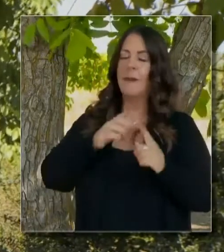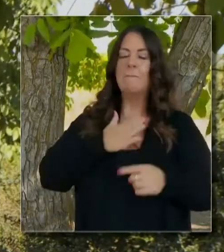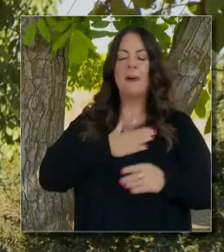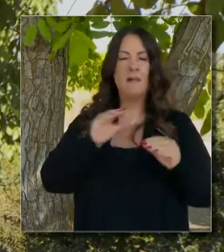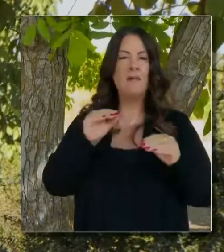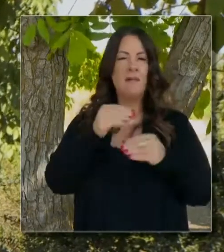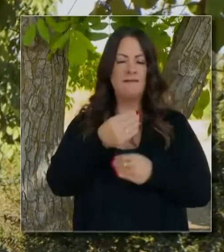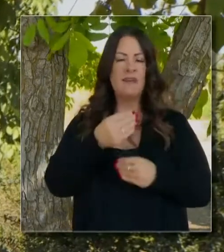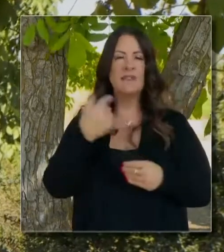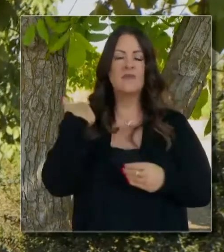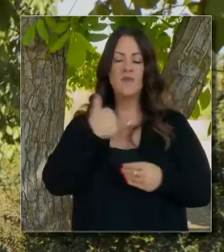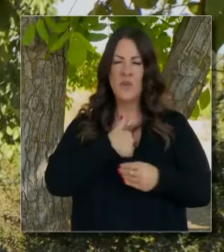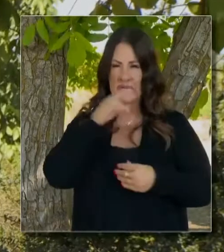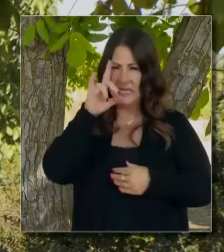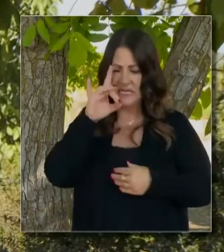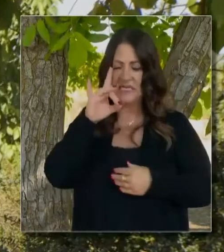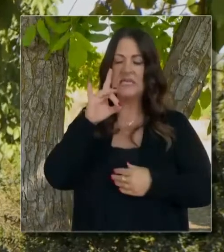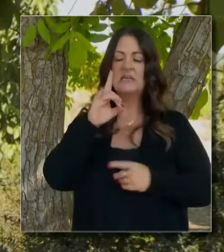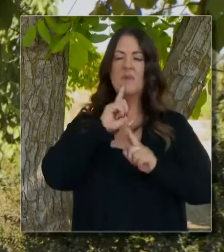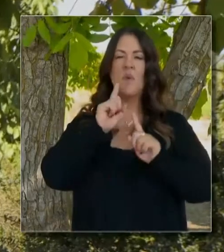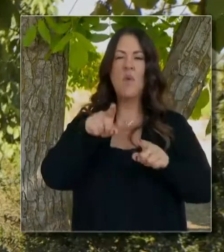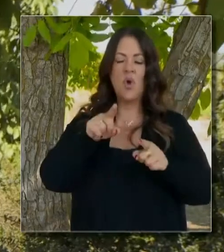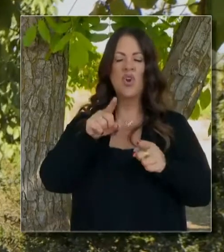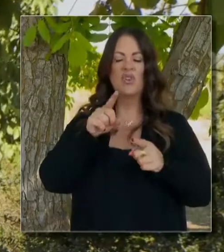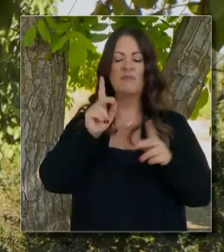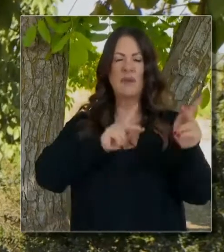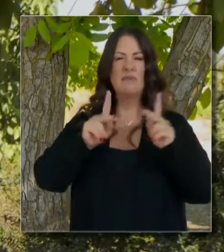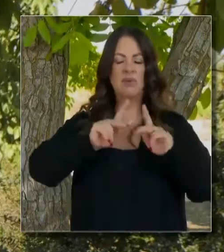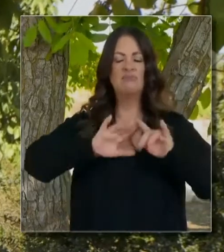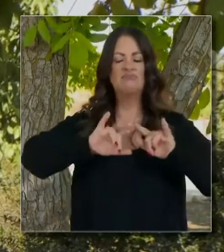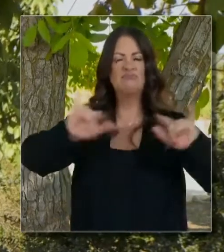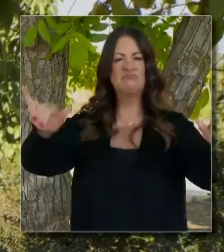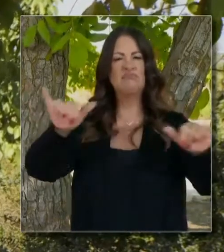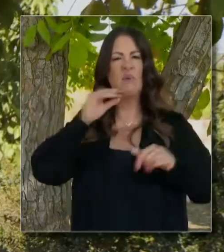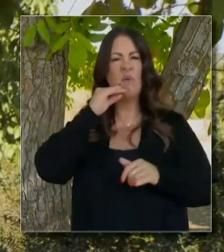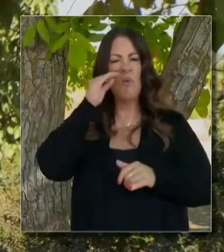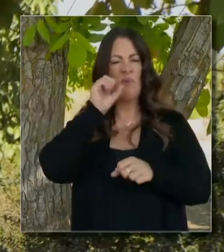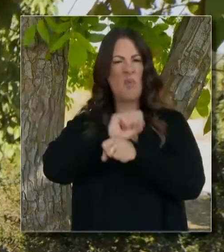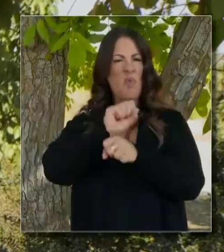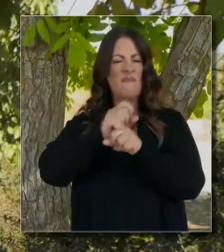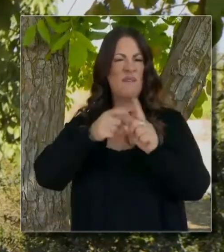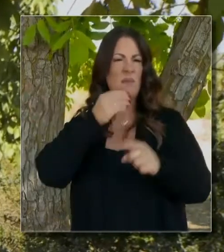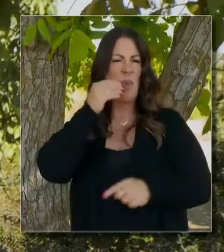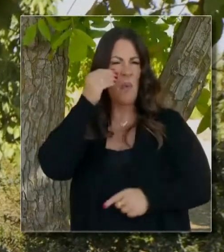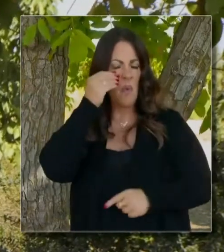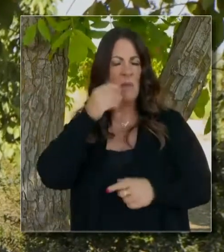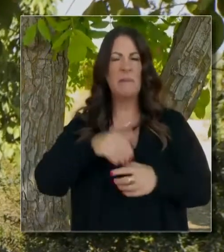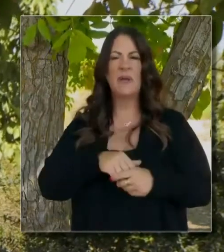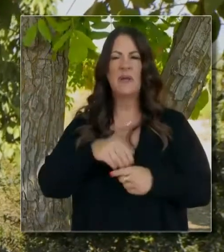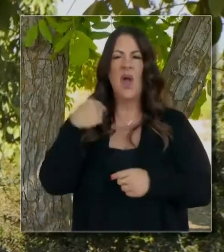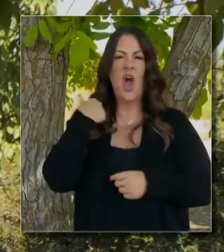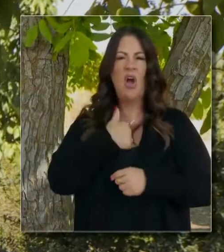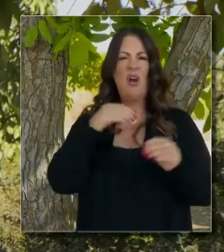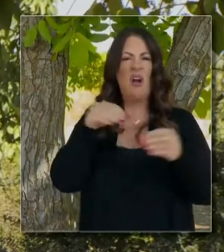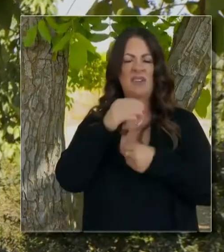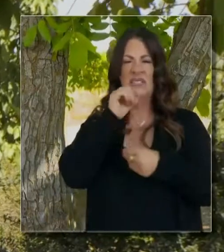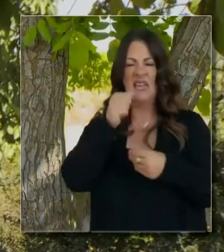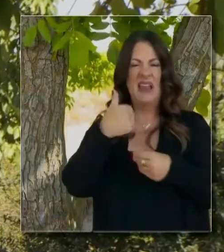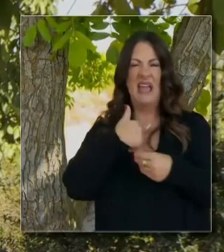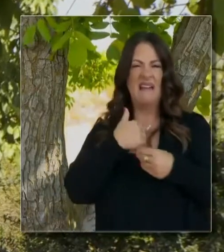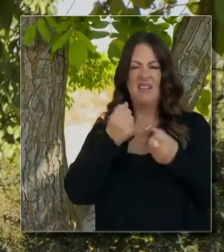we've been putting out a telework framework. Our office does not have the concentration of people that it